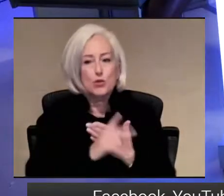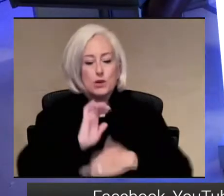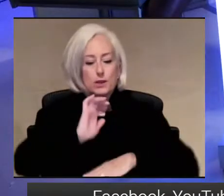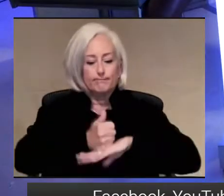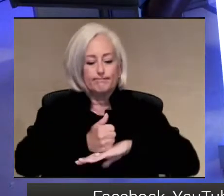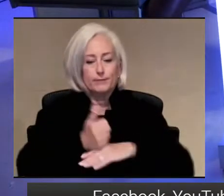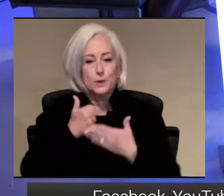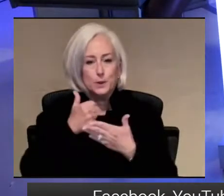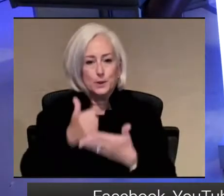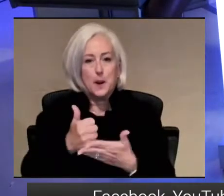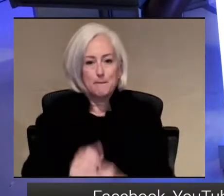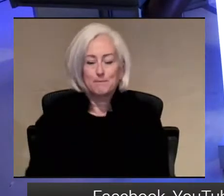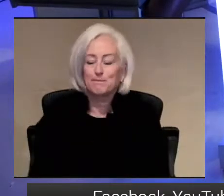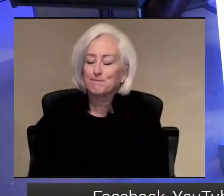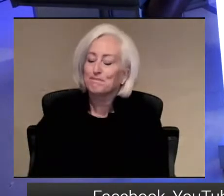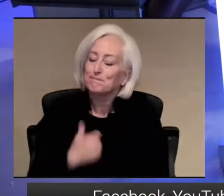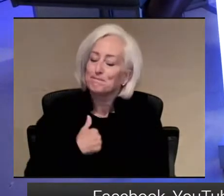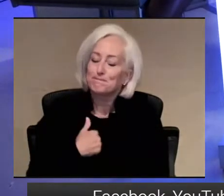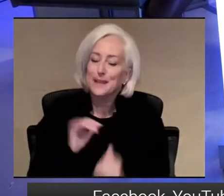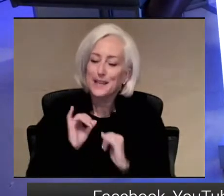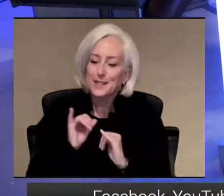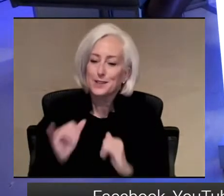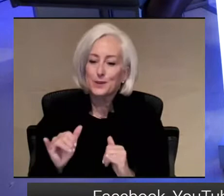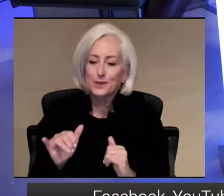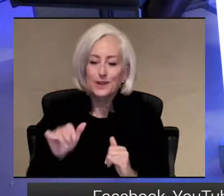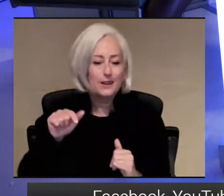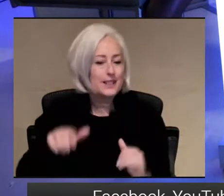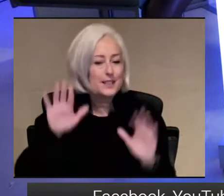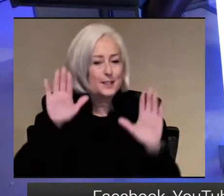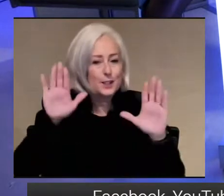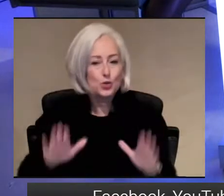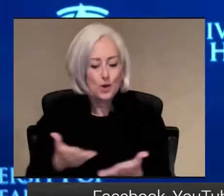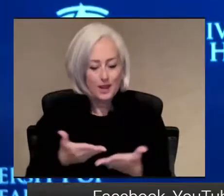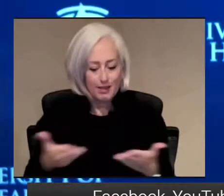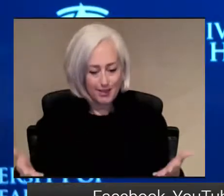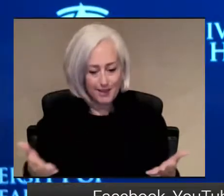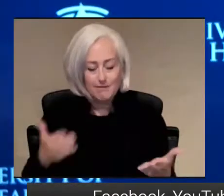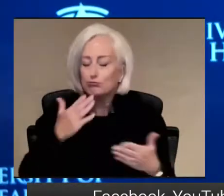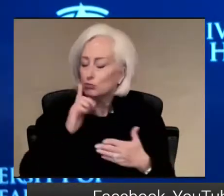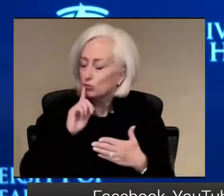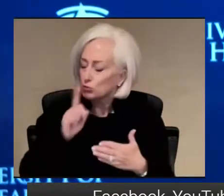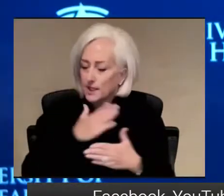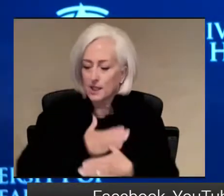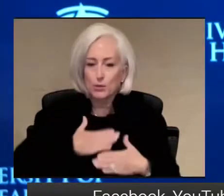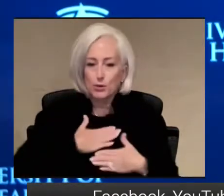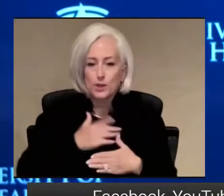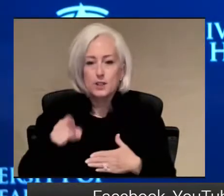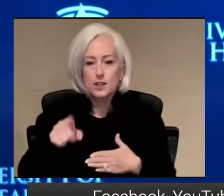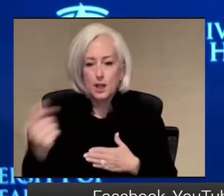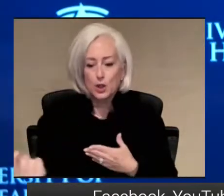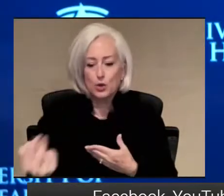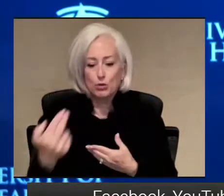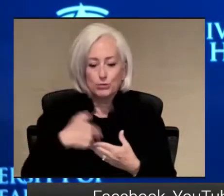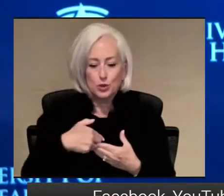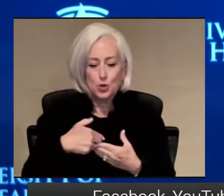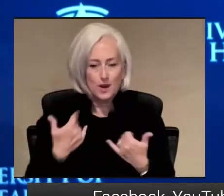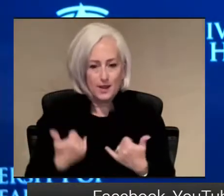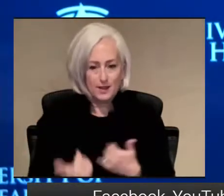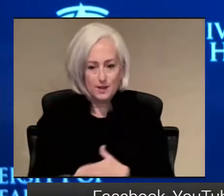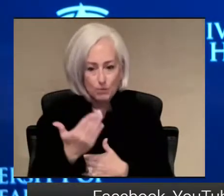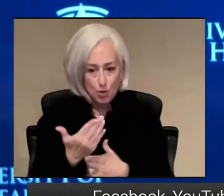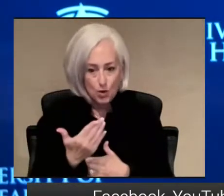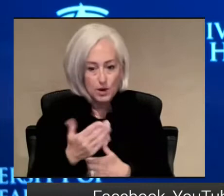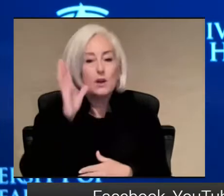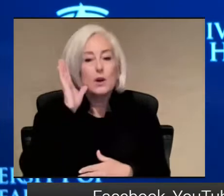I am too. I think this has been a great thing, and I really appreciate you guys being here this morning. We're going to talk a little bit about Mother's Day in just a